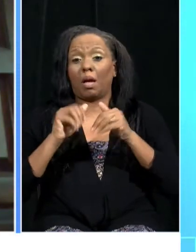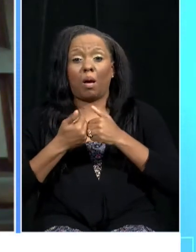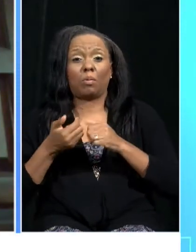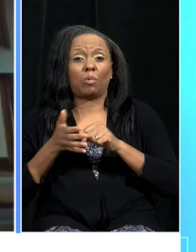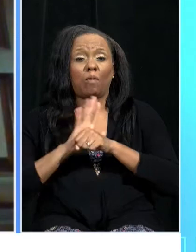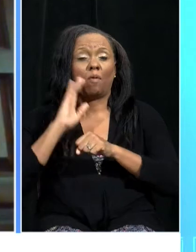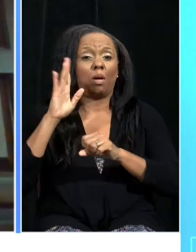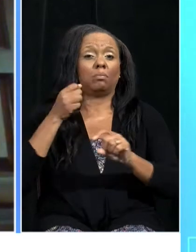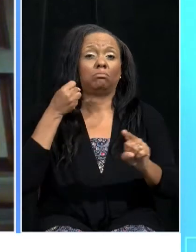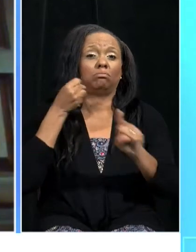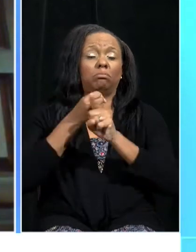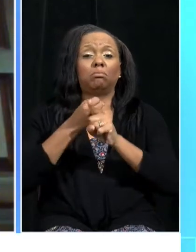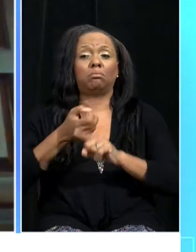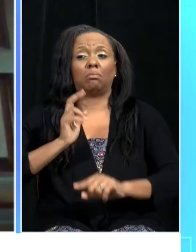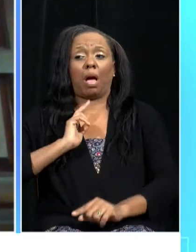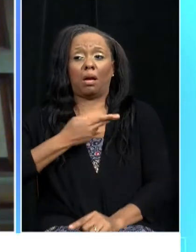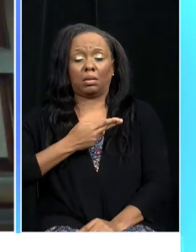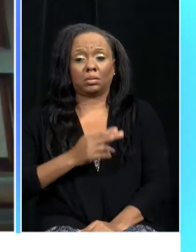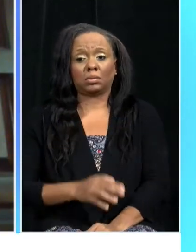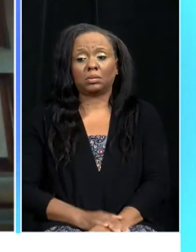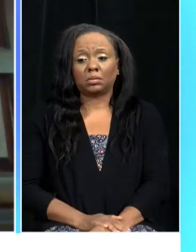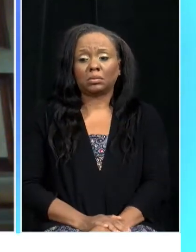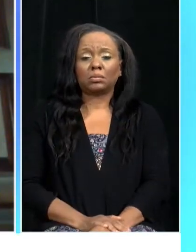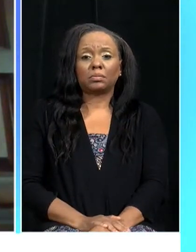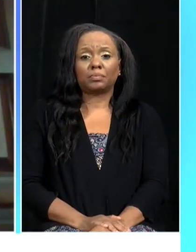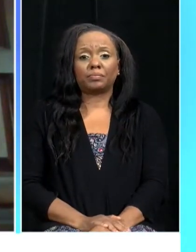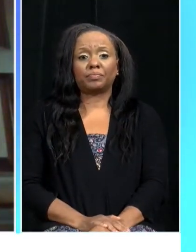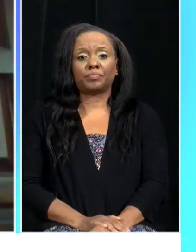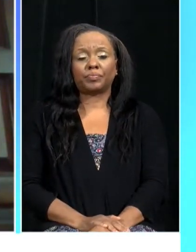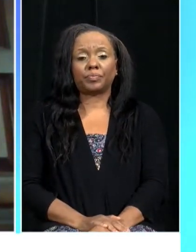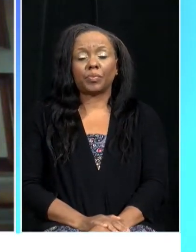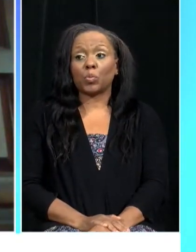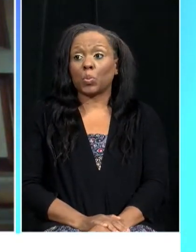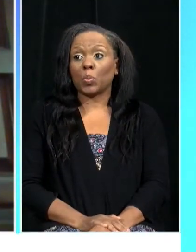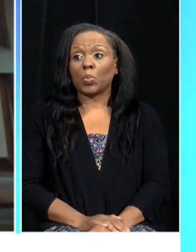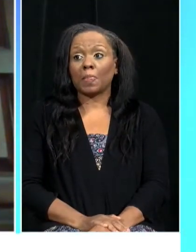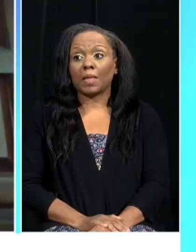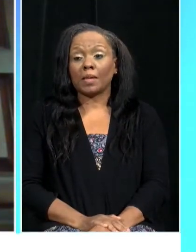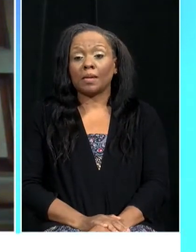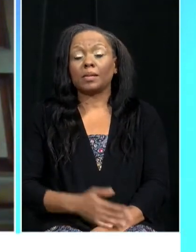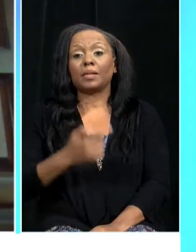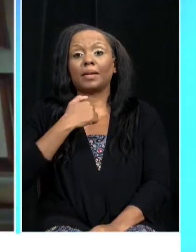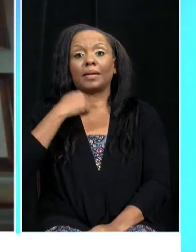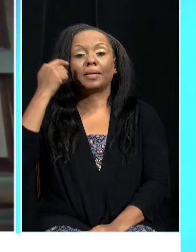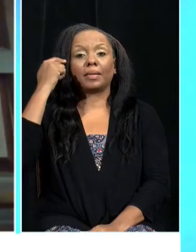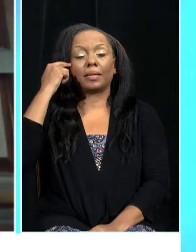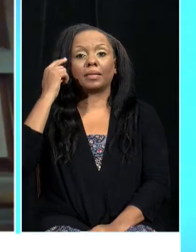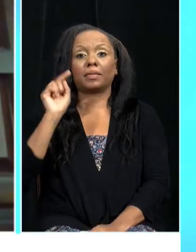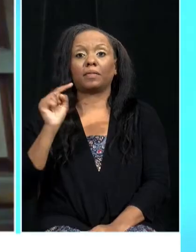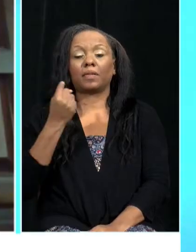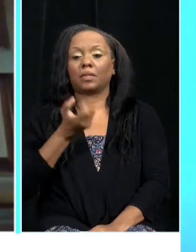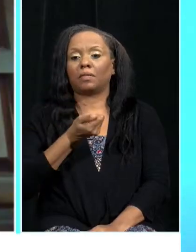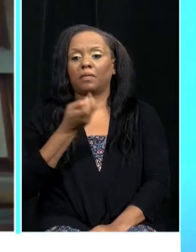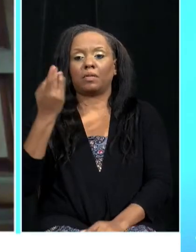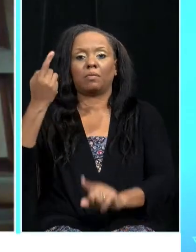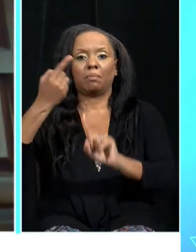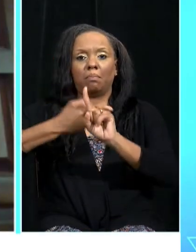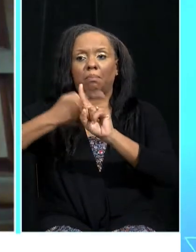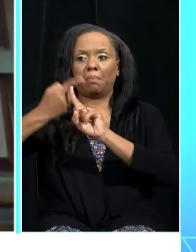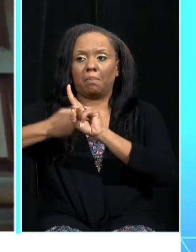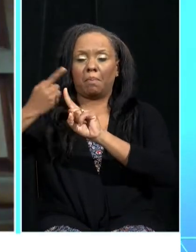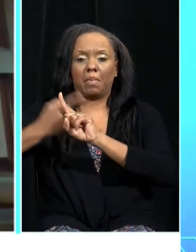variants. Uh, I suspect that in these initial months, there will